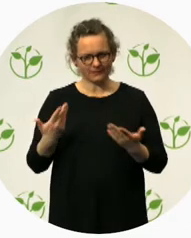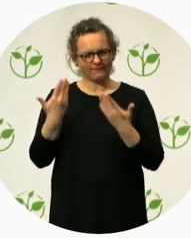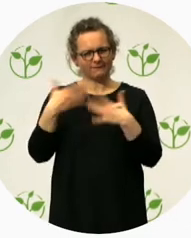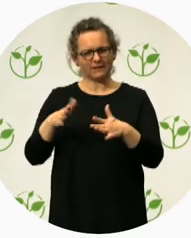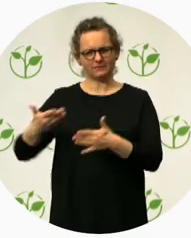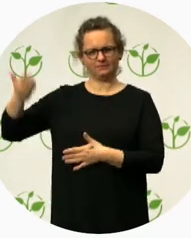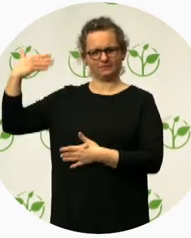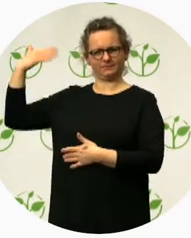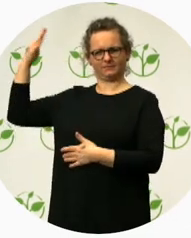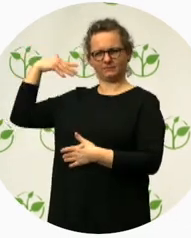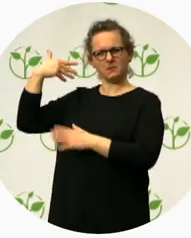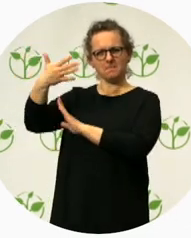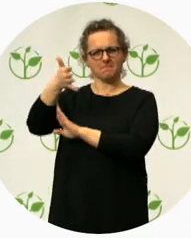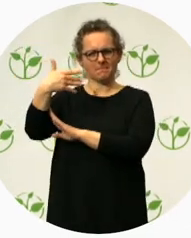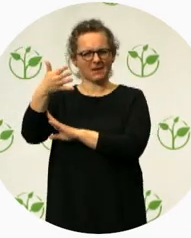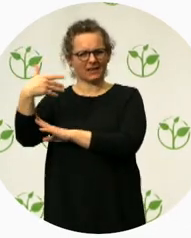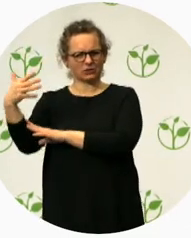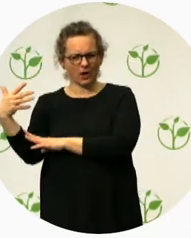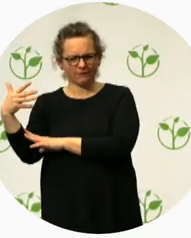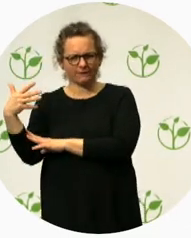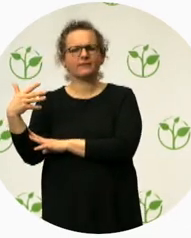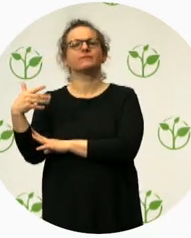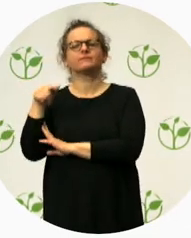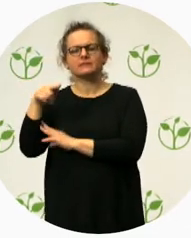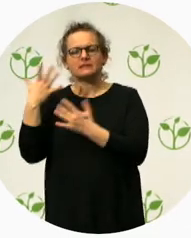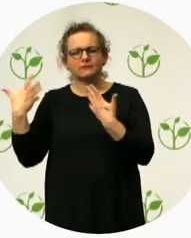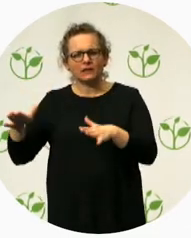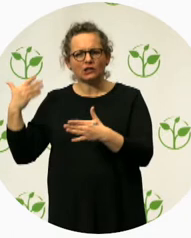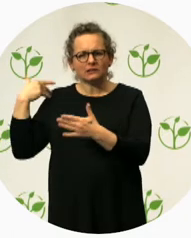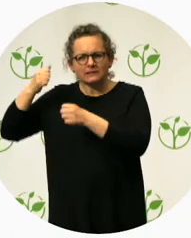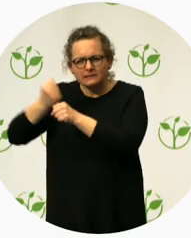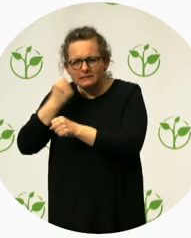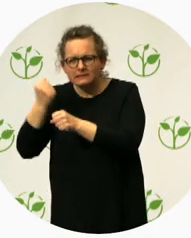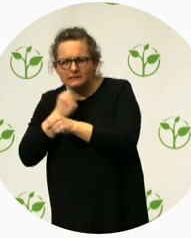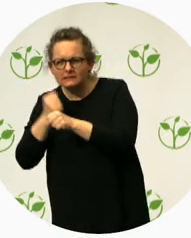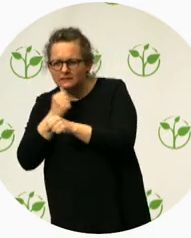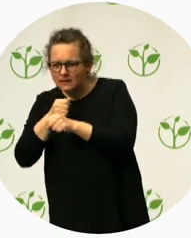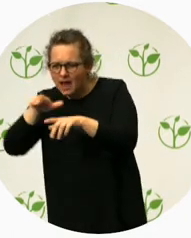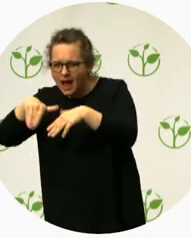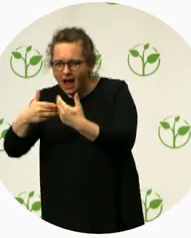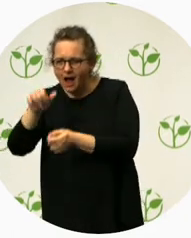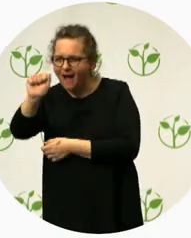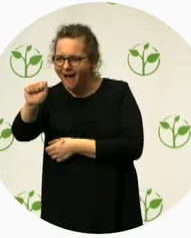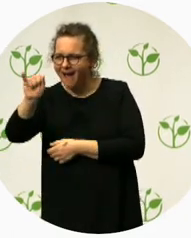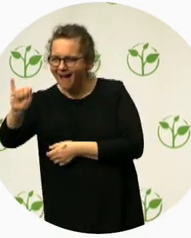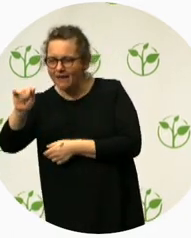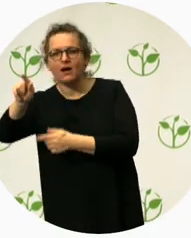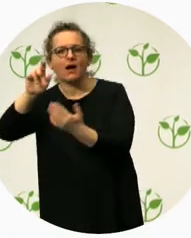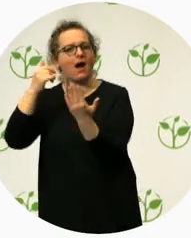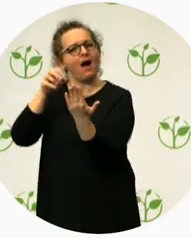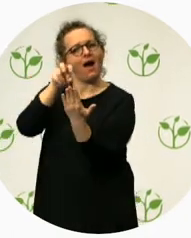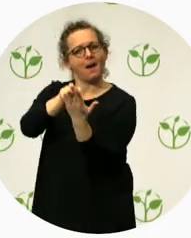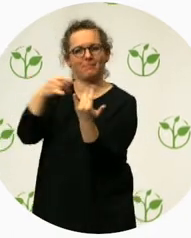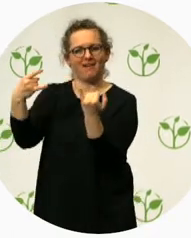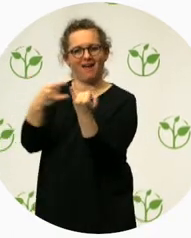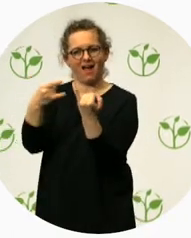Oh, you have got to find this app. Hector didn't put his hand up, but I know he should be on that one as well. Seeing AI, so